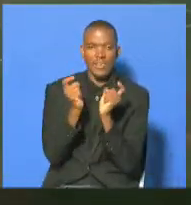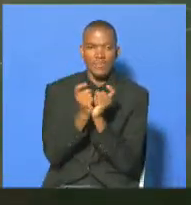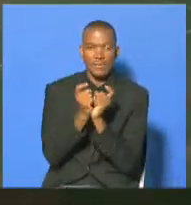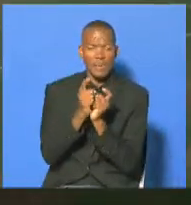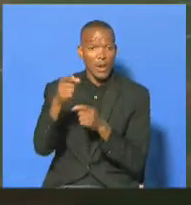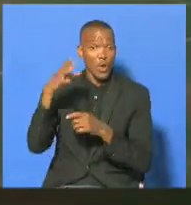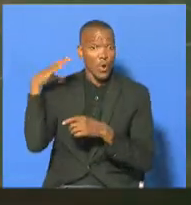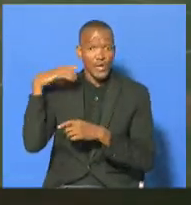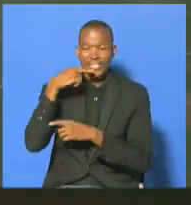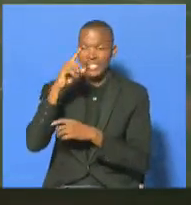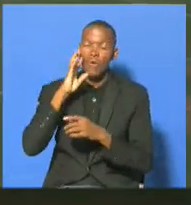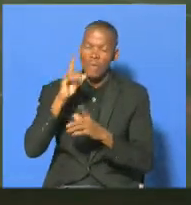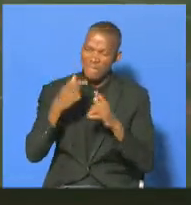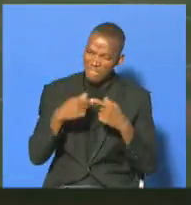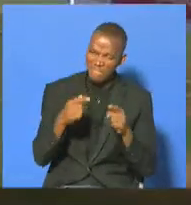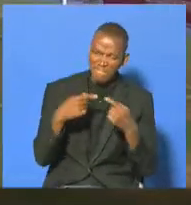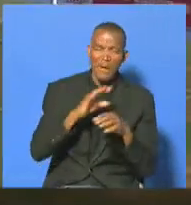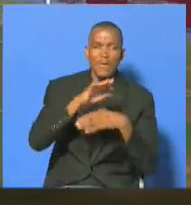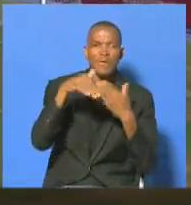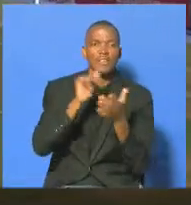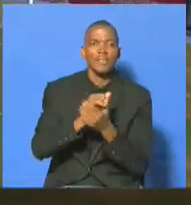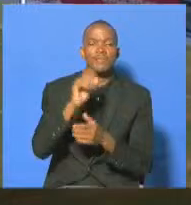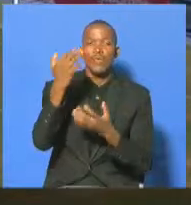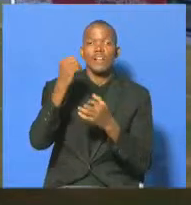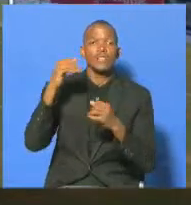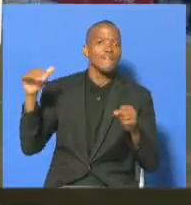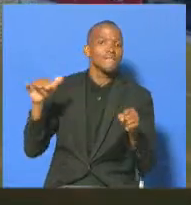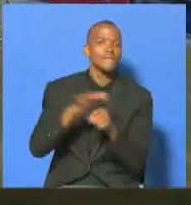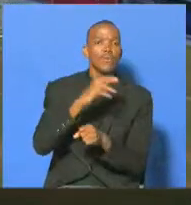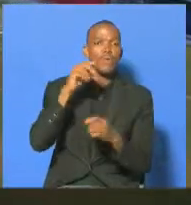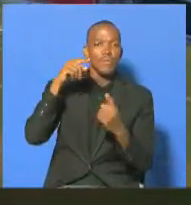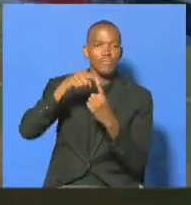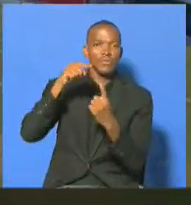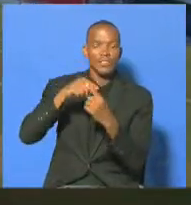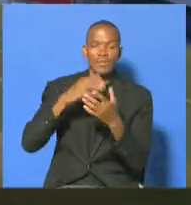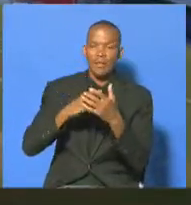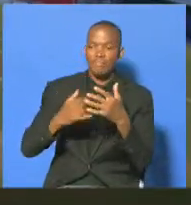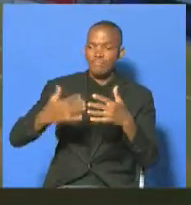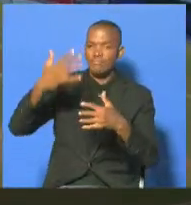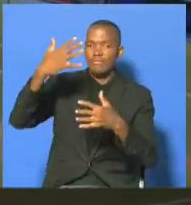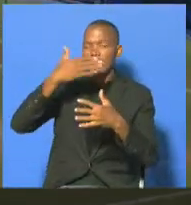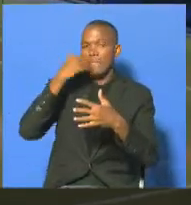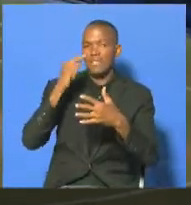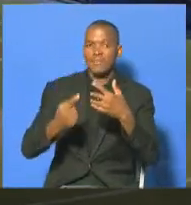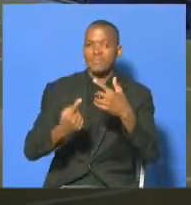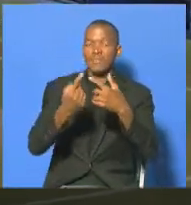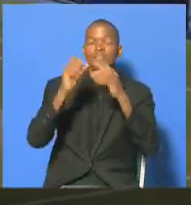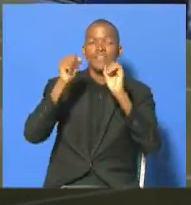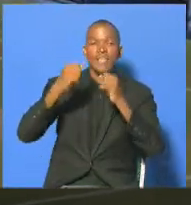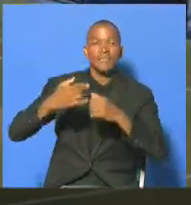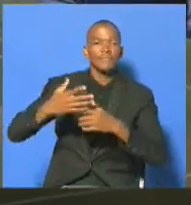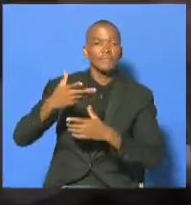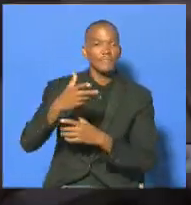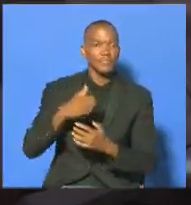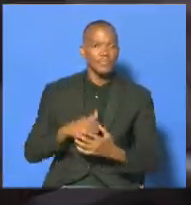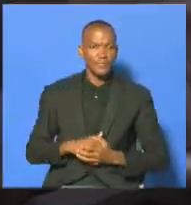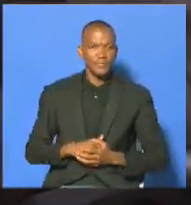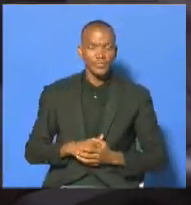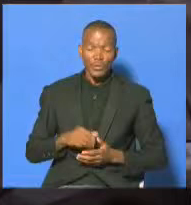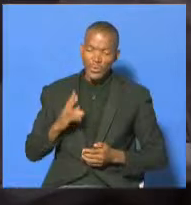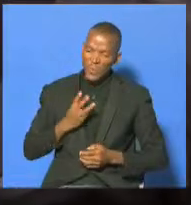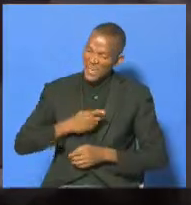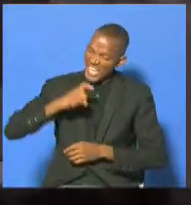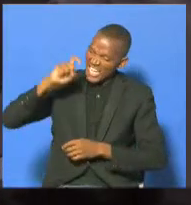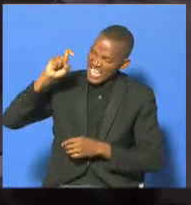they are going to fight to get the maximum points to improve their log standings and better their chances of winning the league. We really